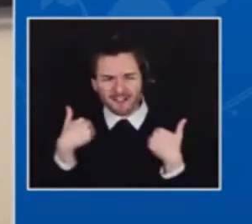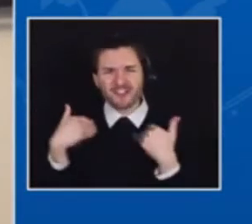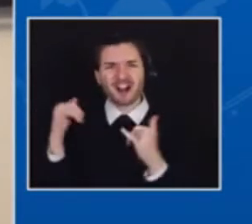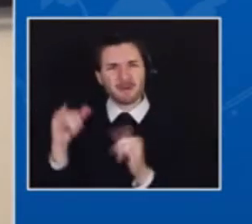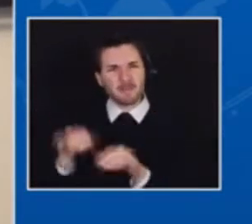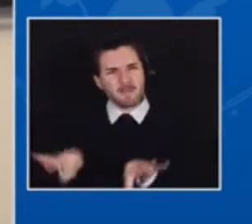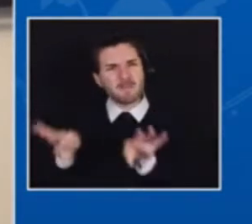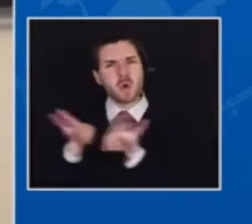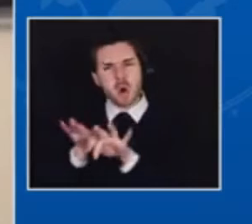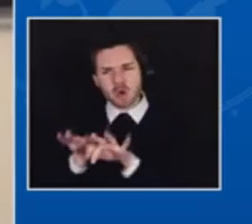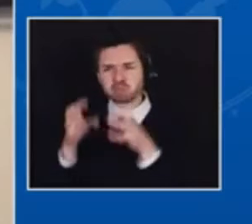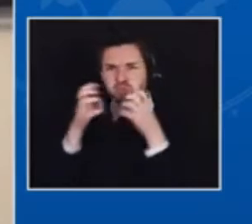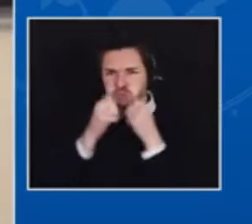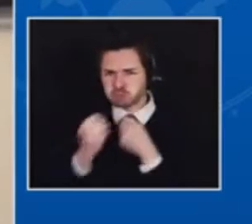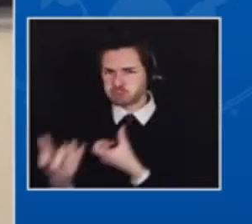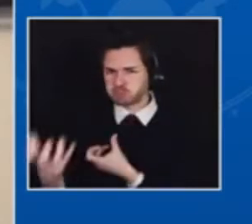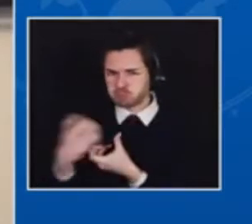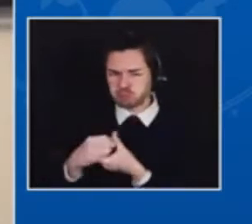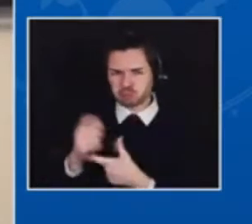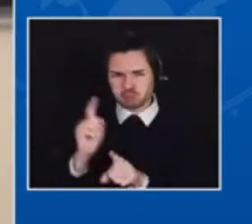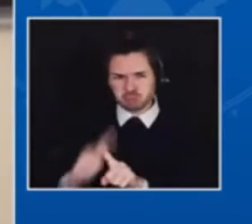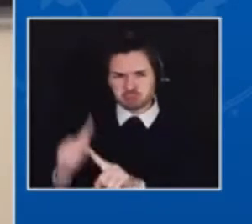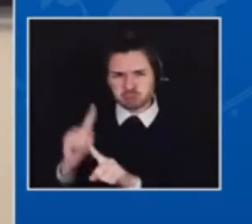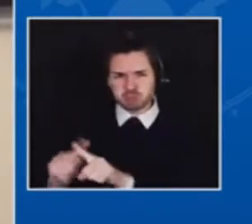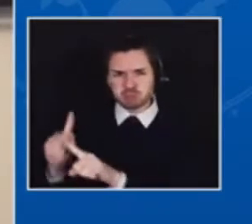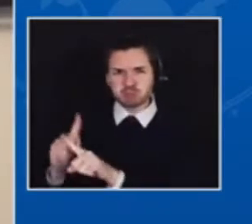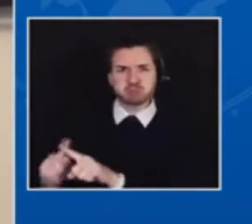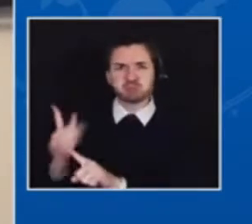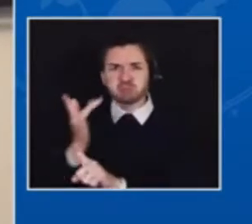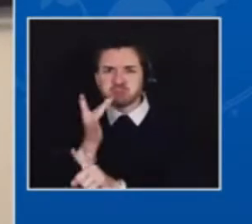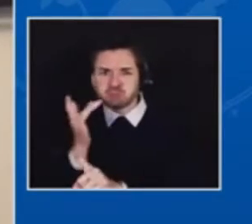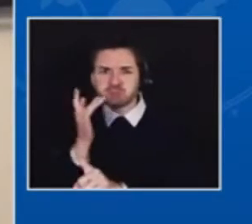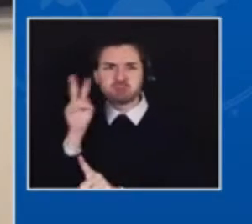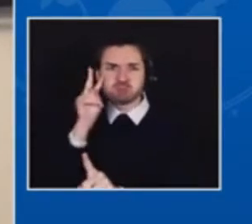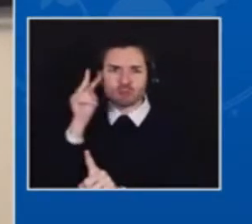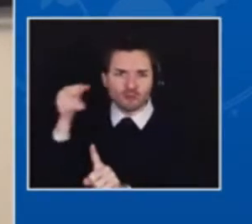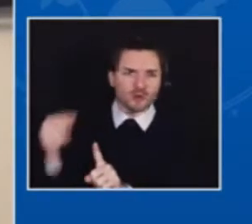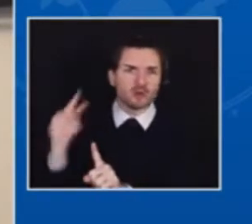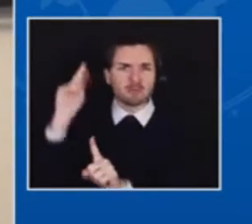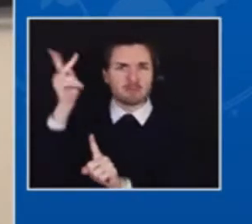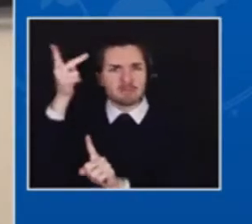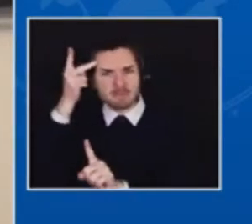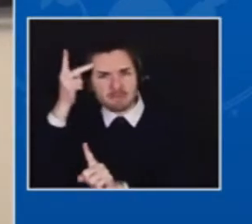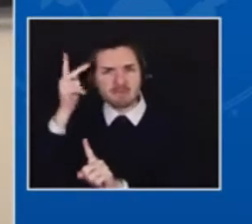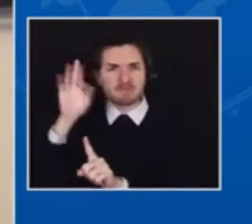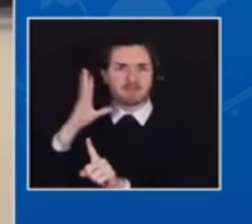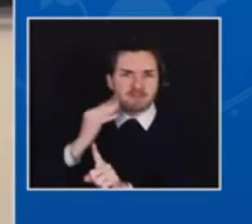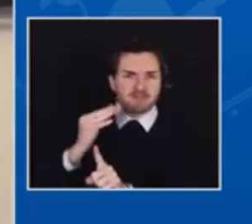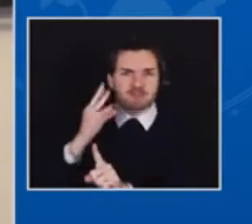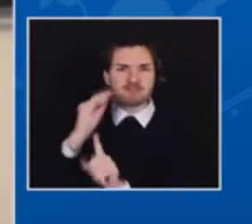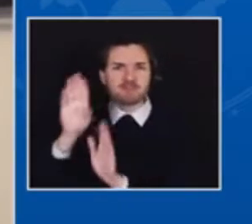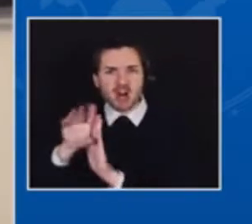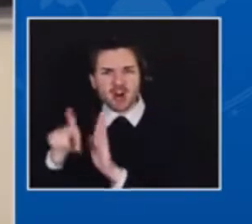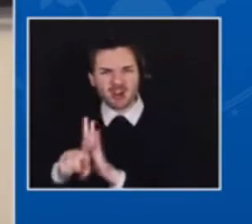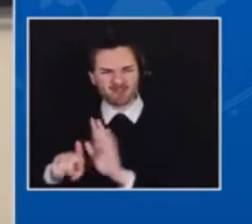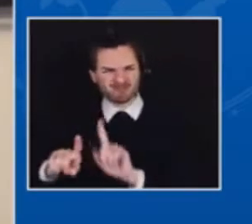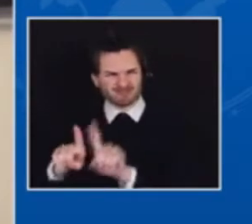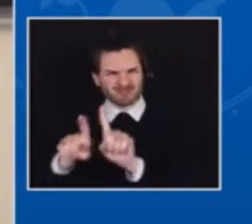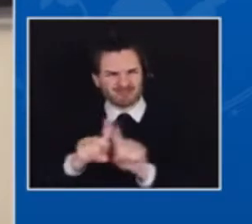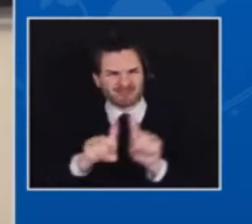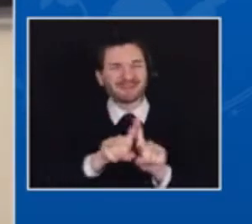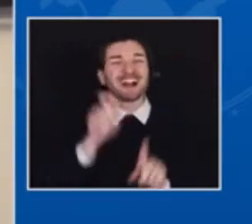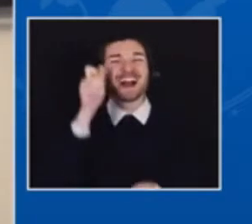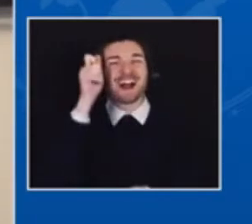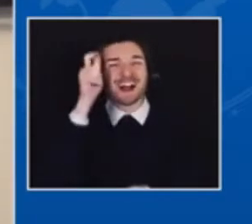Views um but um he's made that commitment and I I would encourage people to wait until we've made even one announcement about a Cabinet